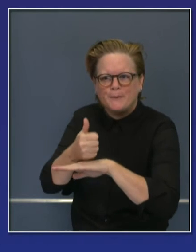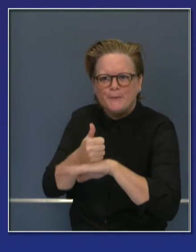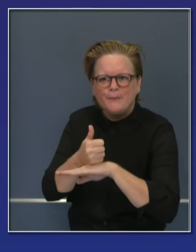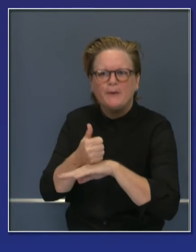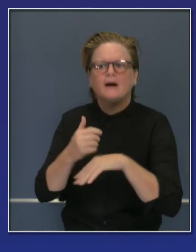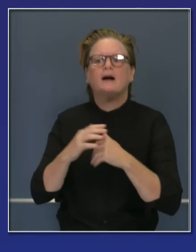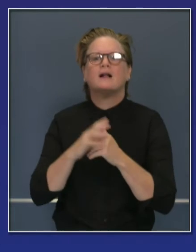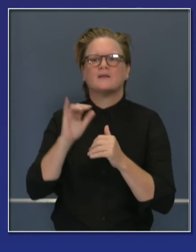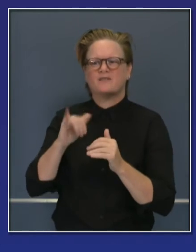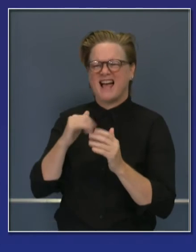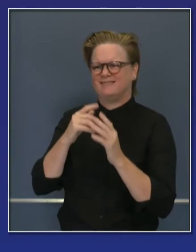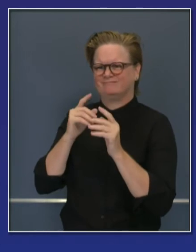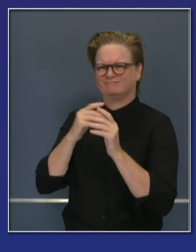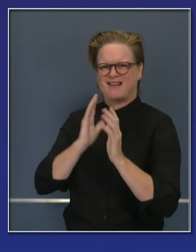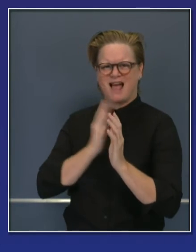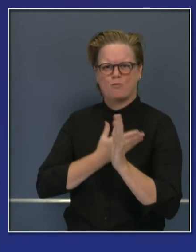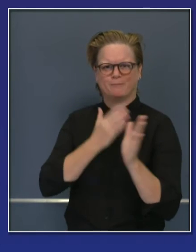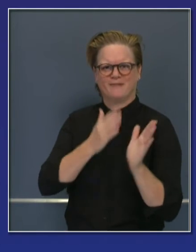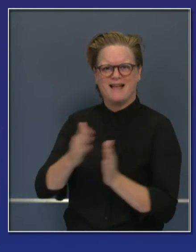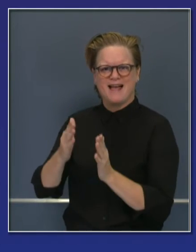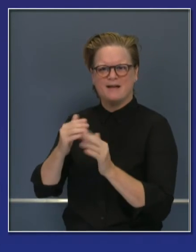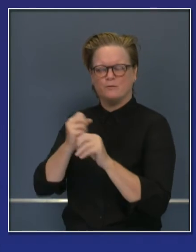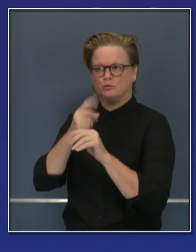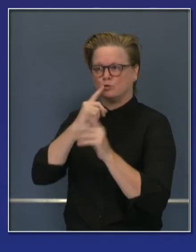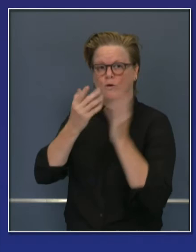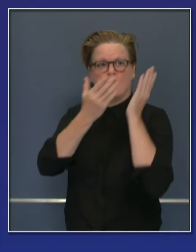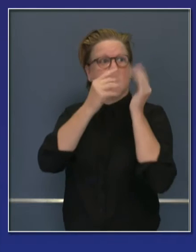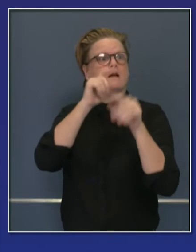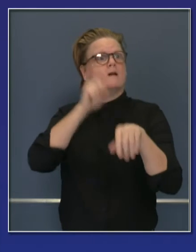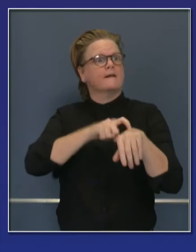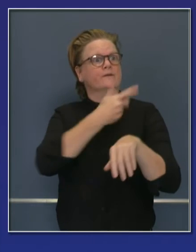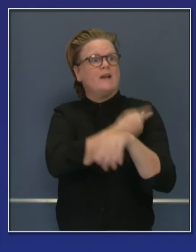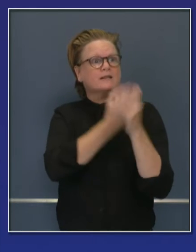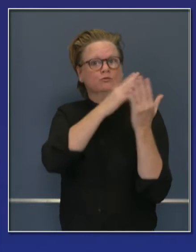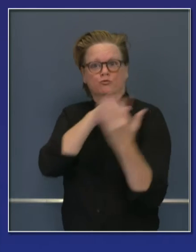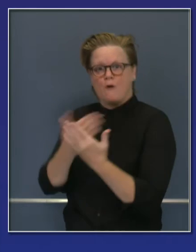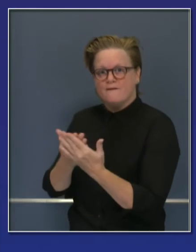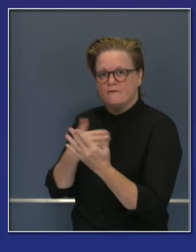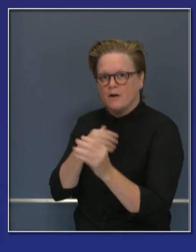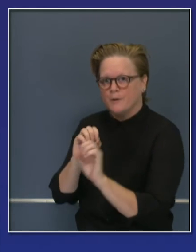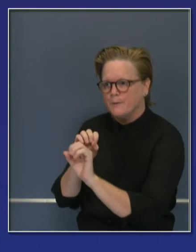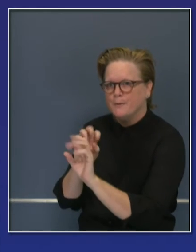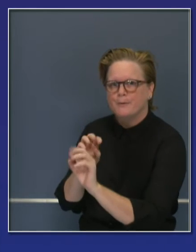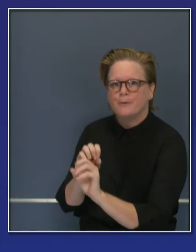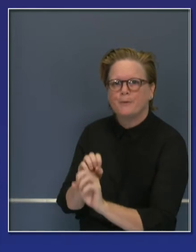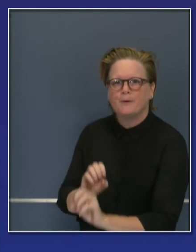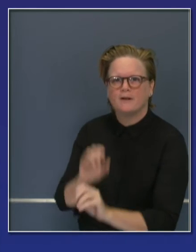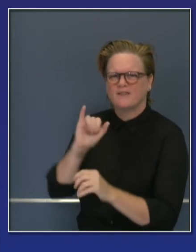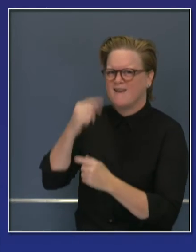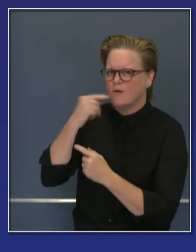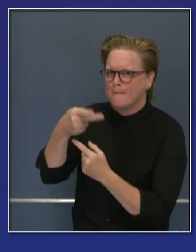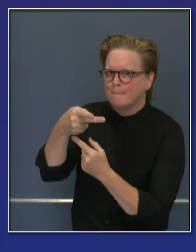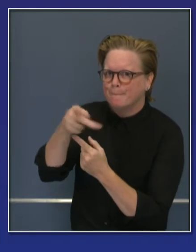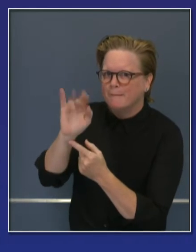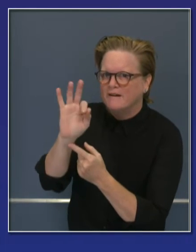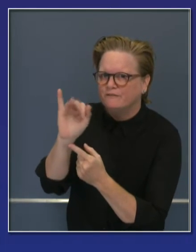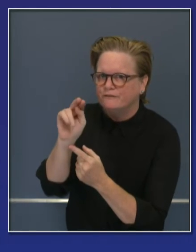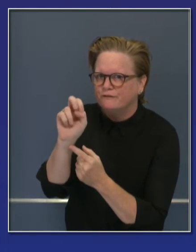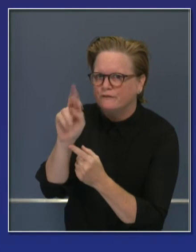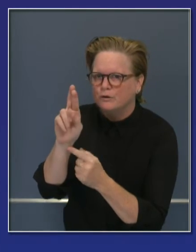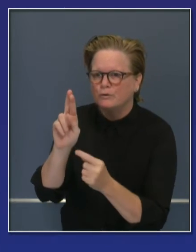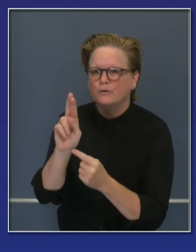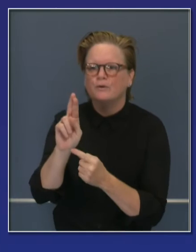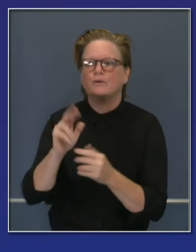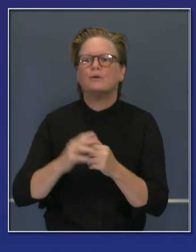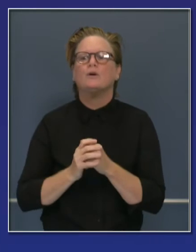current procurement strategy. Moderna, again, doesn't require these ultra low freezers, and they're more easily stored,